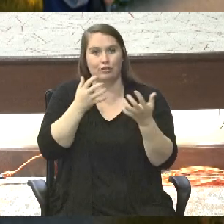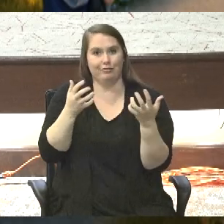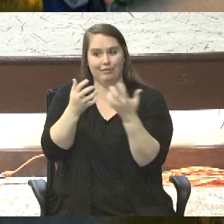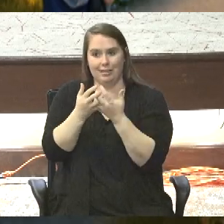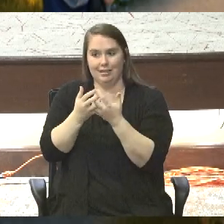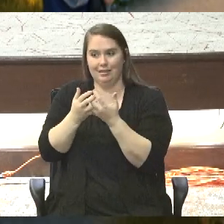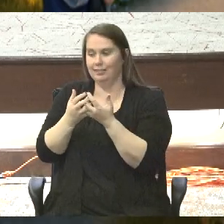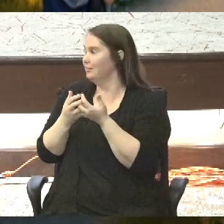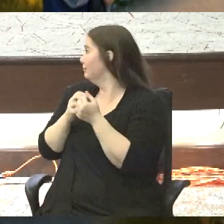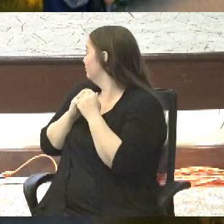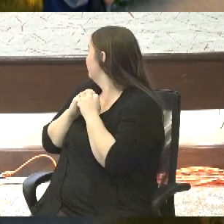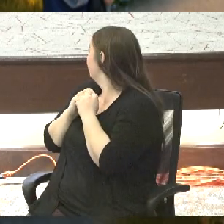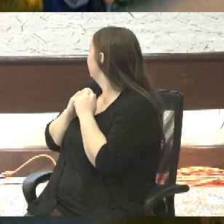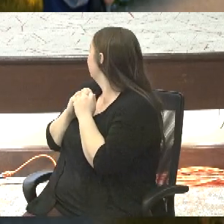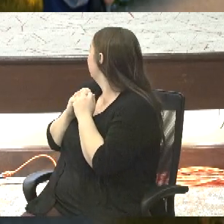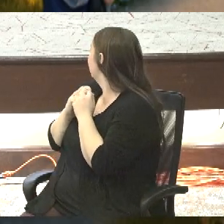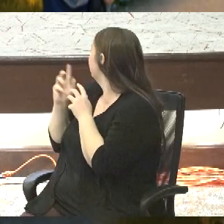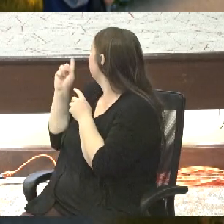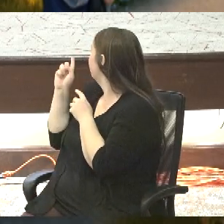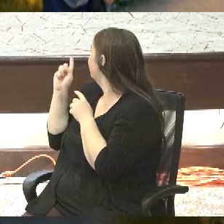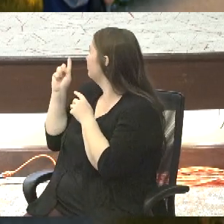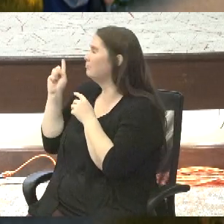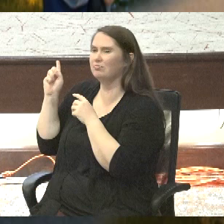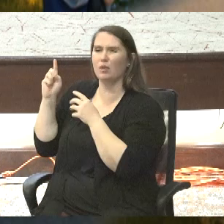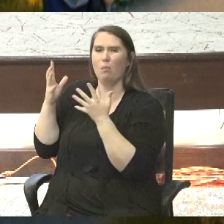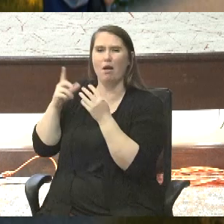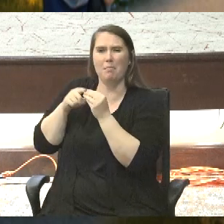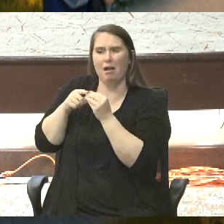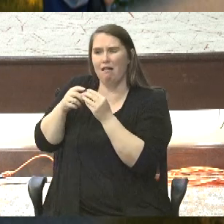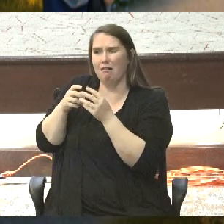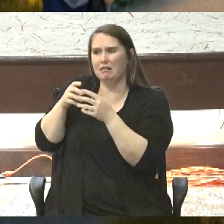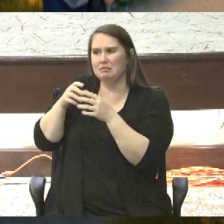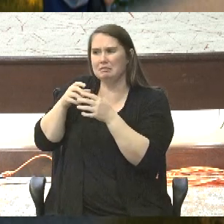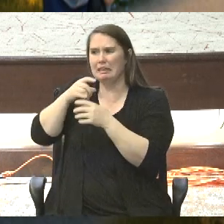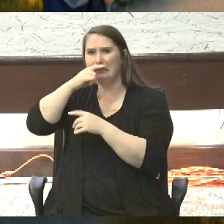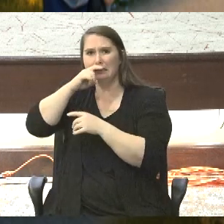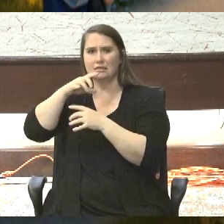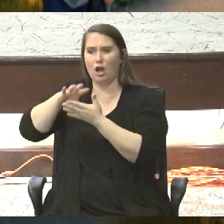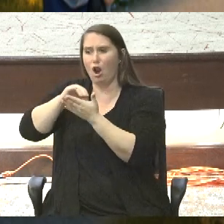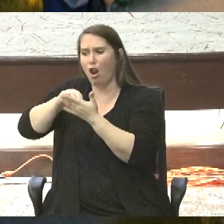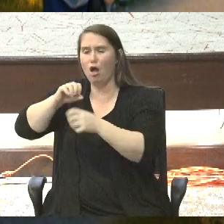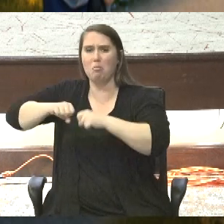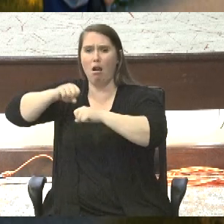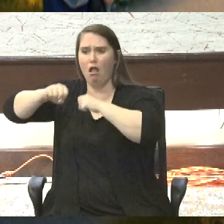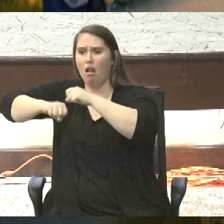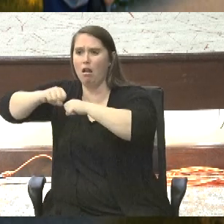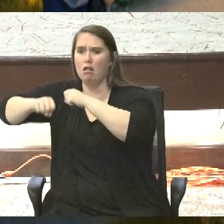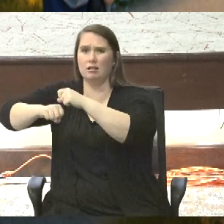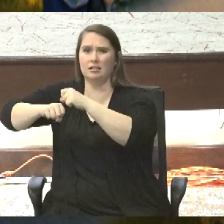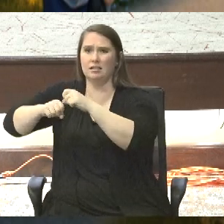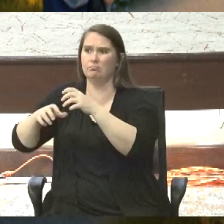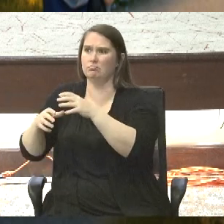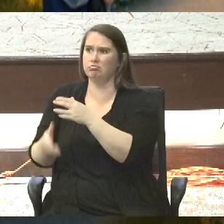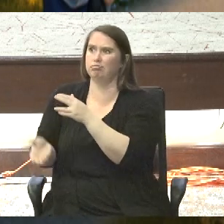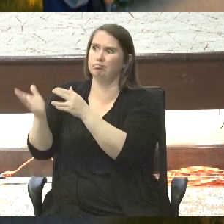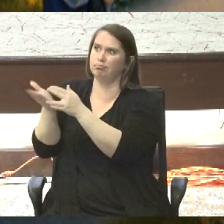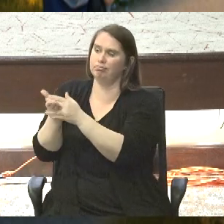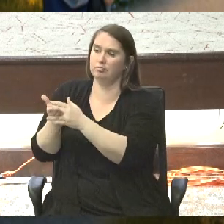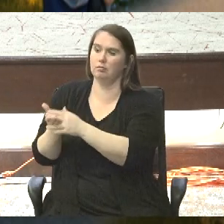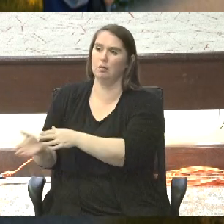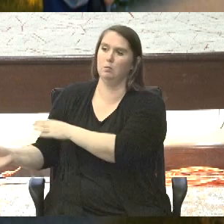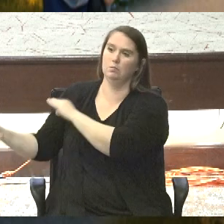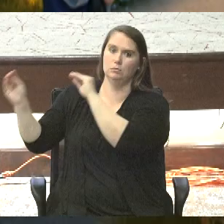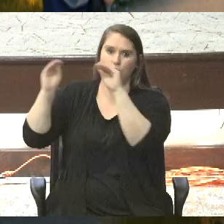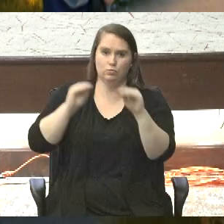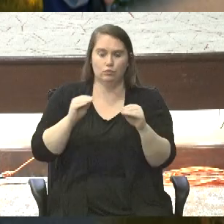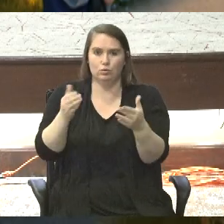talking about bicycles as well. Well, what about kids learning to ride bikes, maybe riding from the neighborhood? And taking that a step